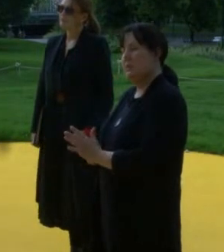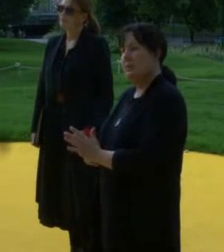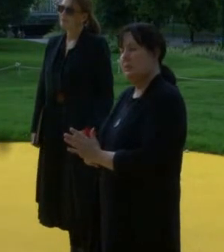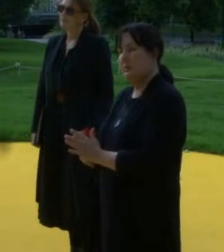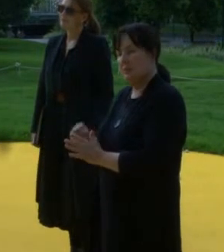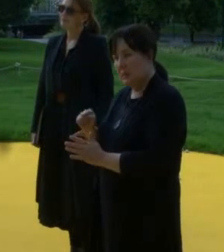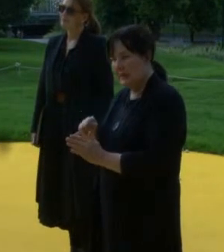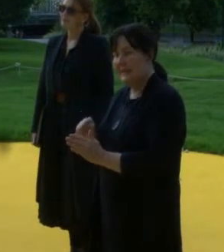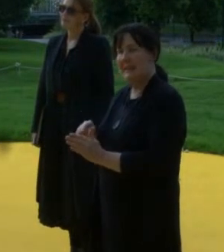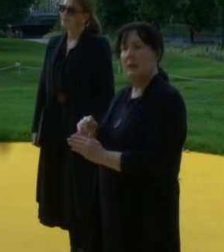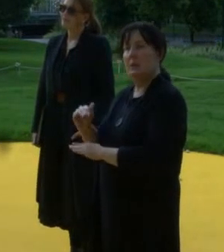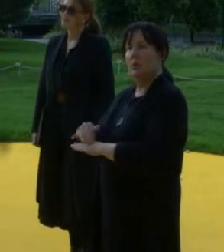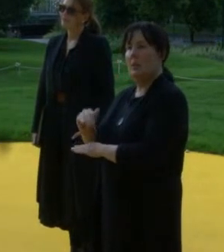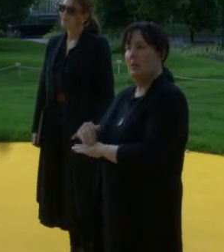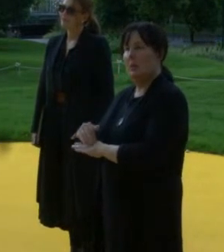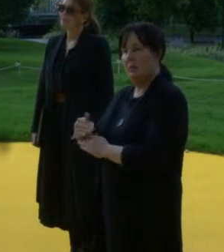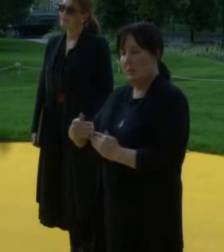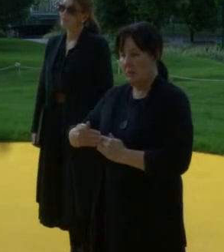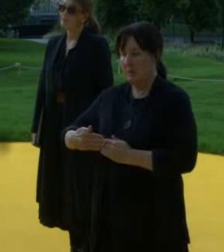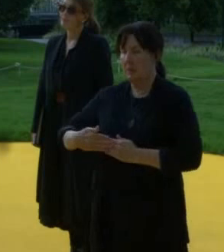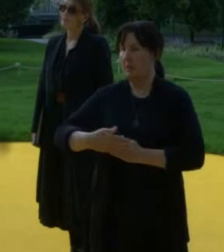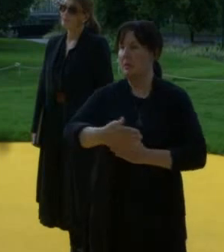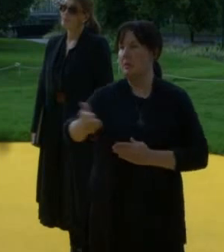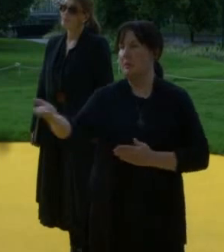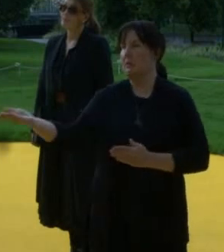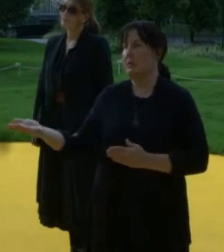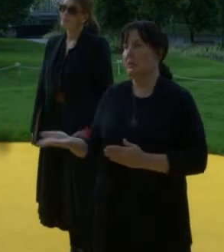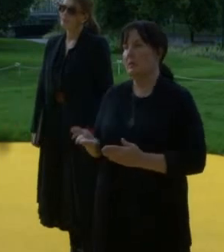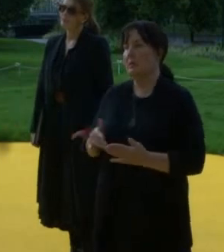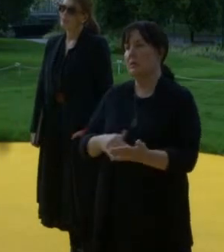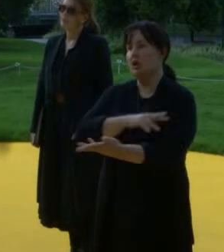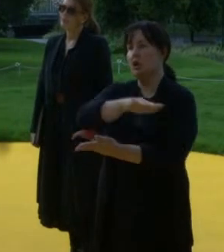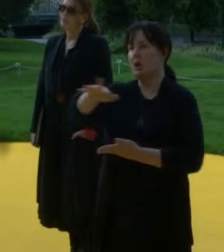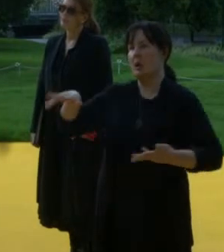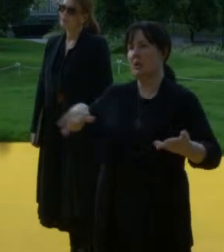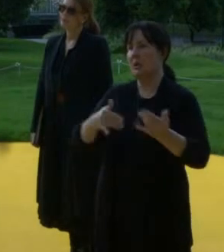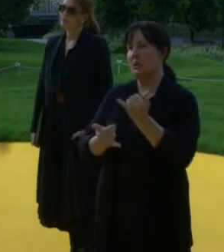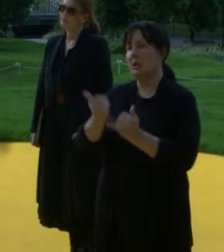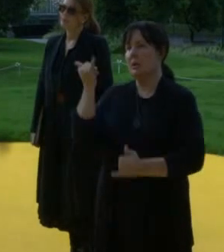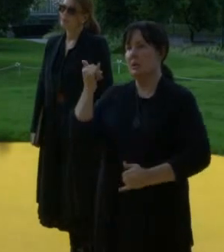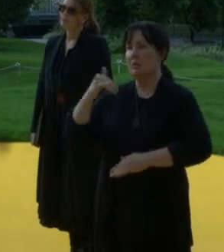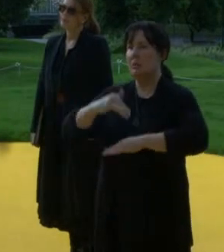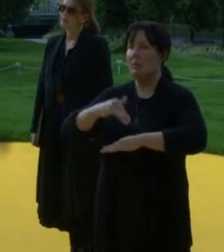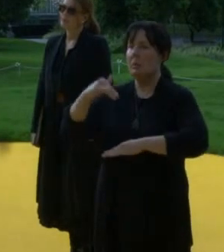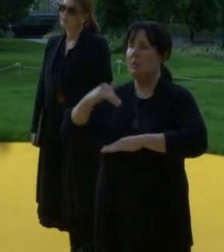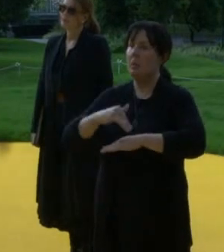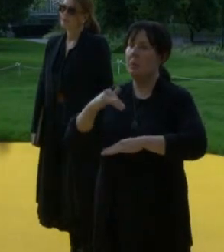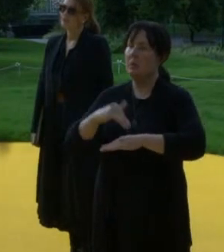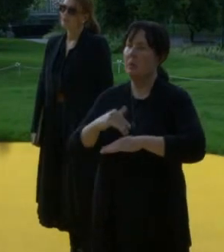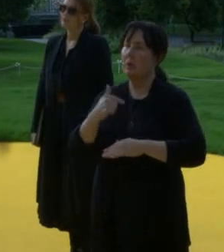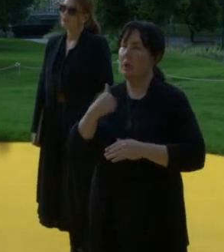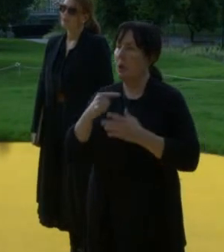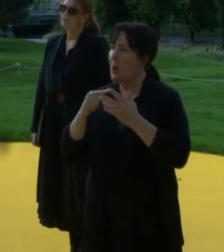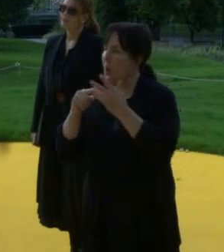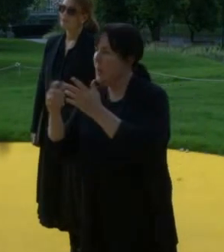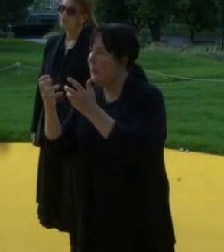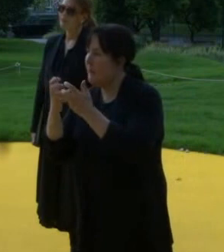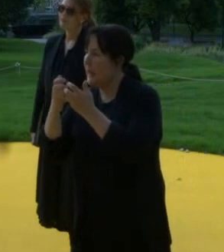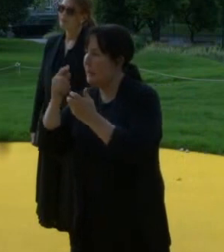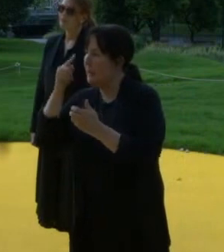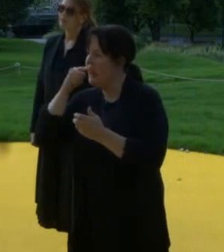to the judges for this deeply meaningful recognition. I owe many people thanks, among them Aviva